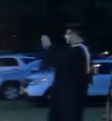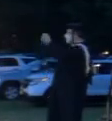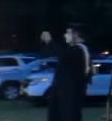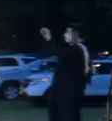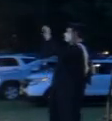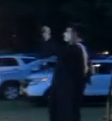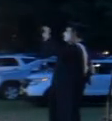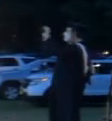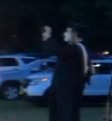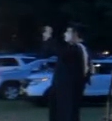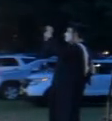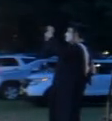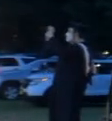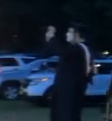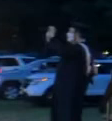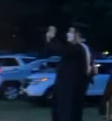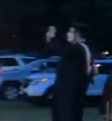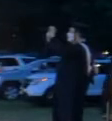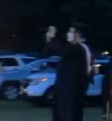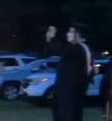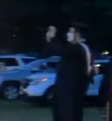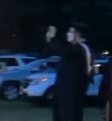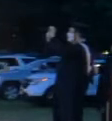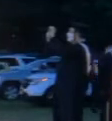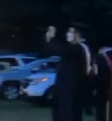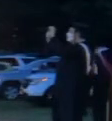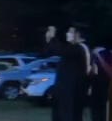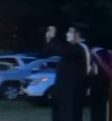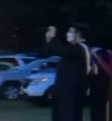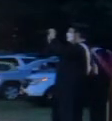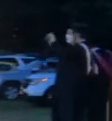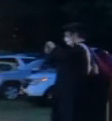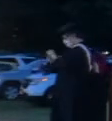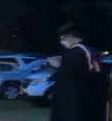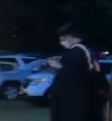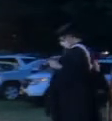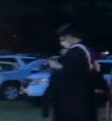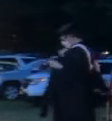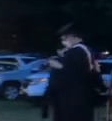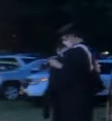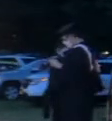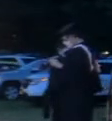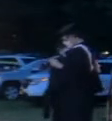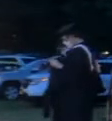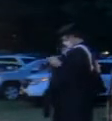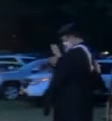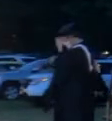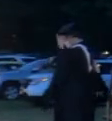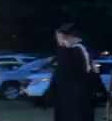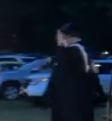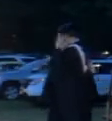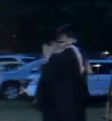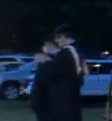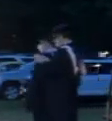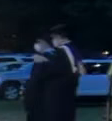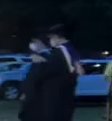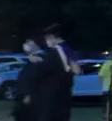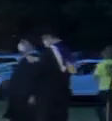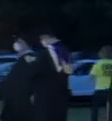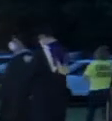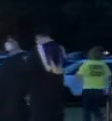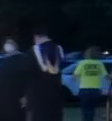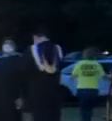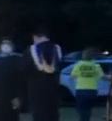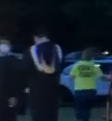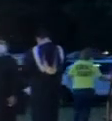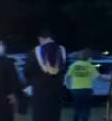anymore. You're graduating into some really challenging times. The COVID-19 pandemic, global climate change, Black Lives